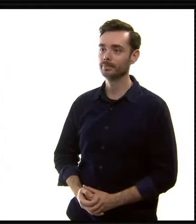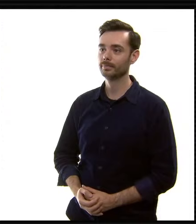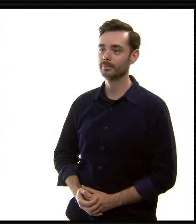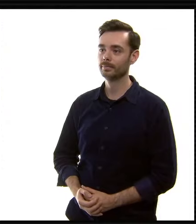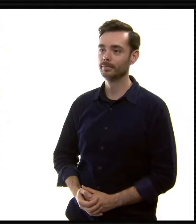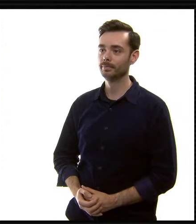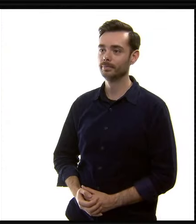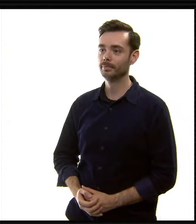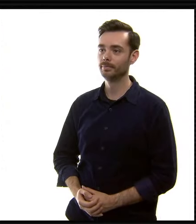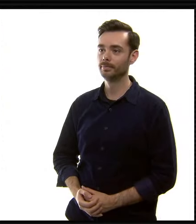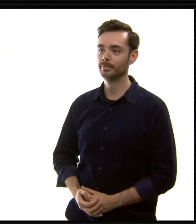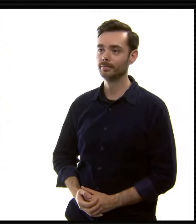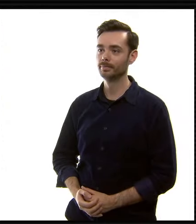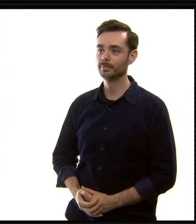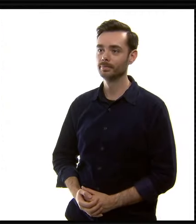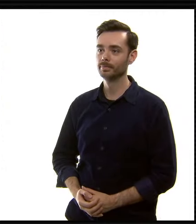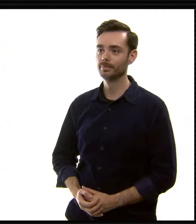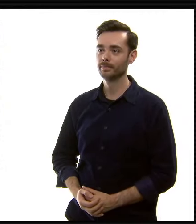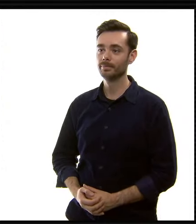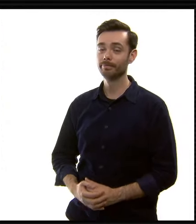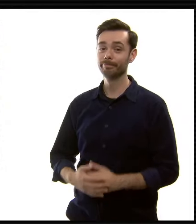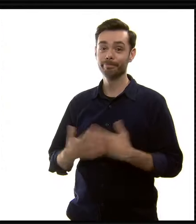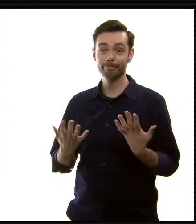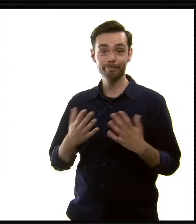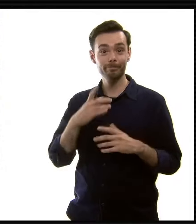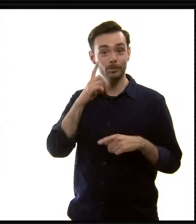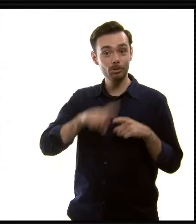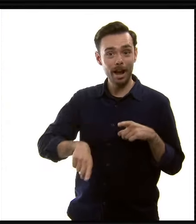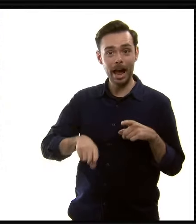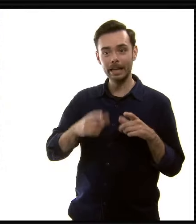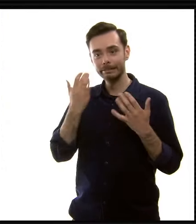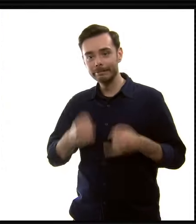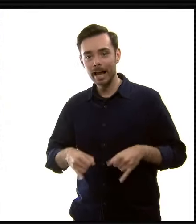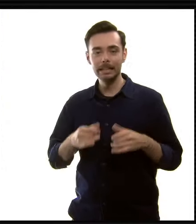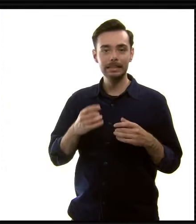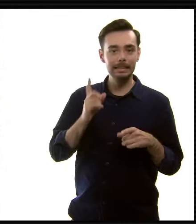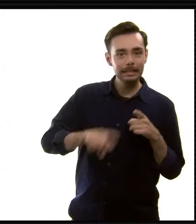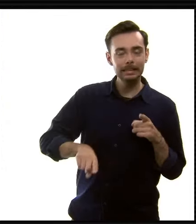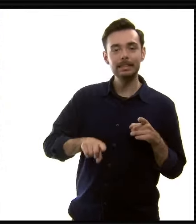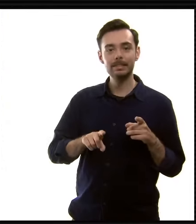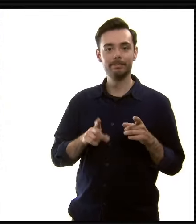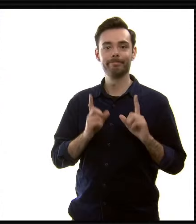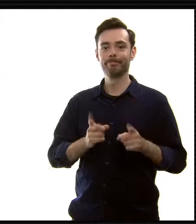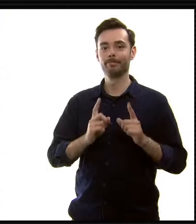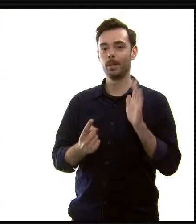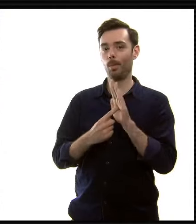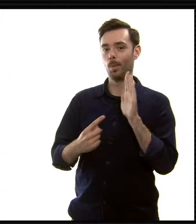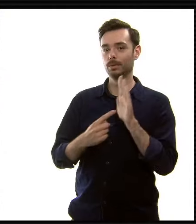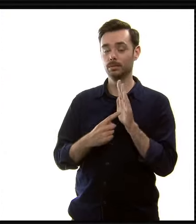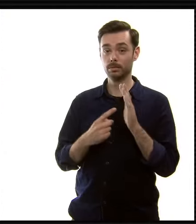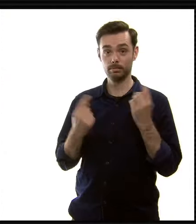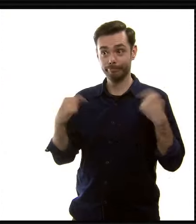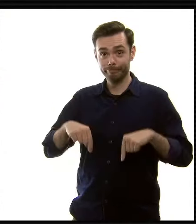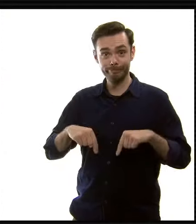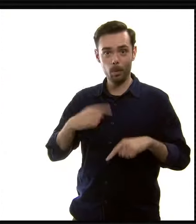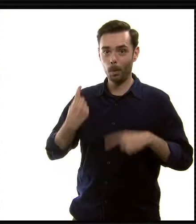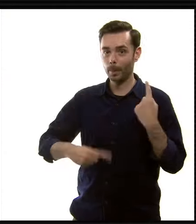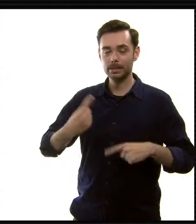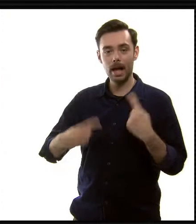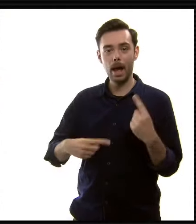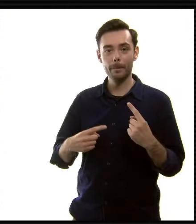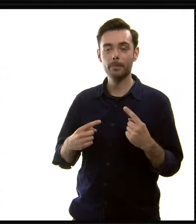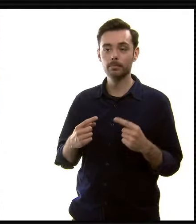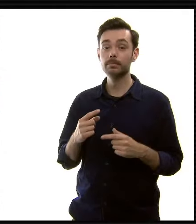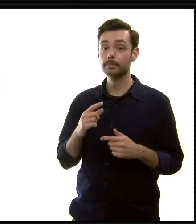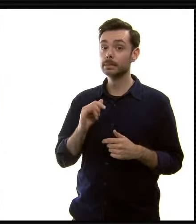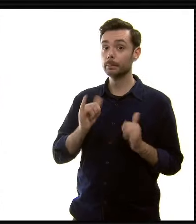Trial and error is really important, and it's one of the keys to our process here at Pixar. Your first instinct is often right